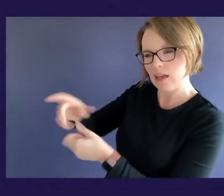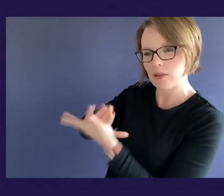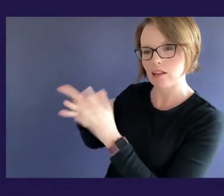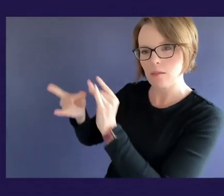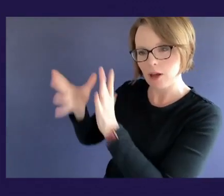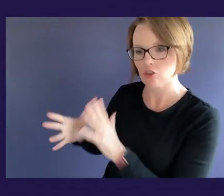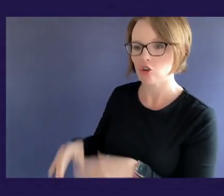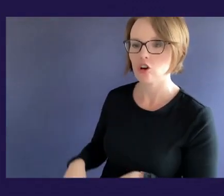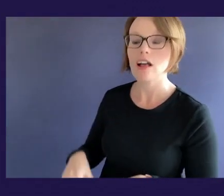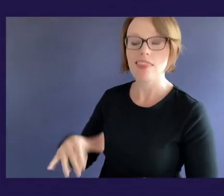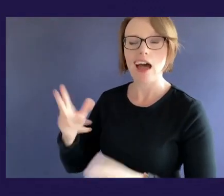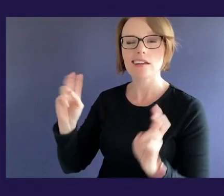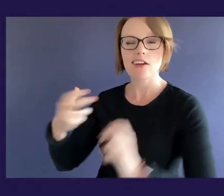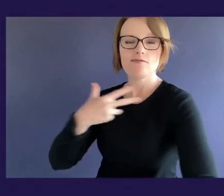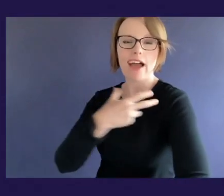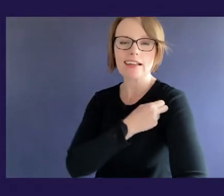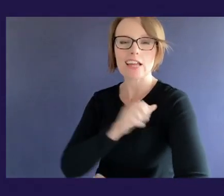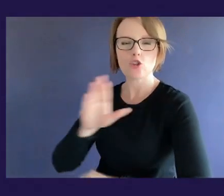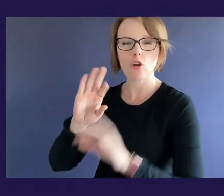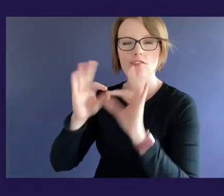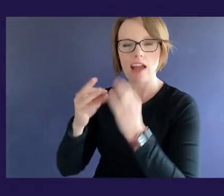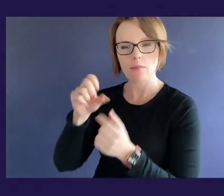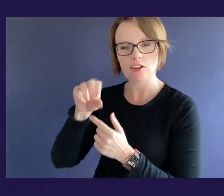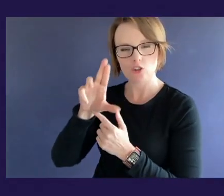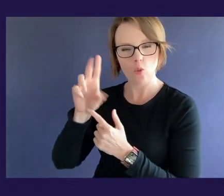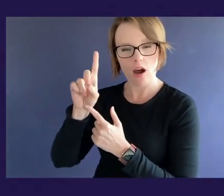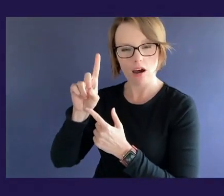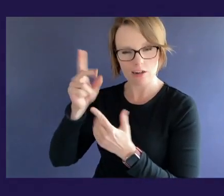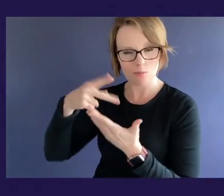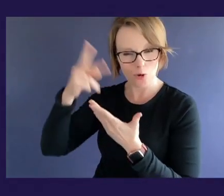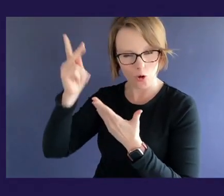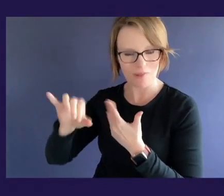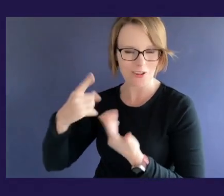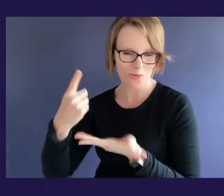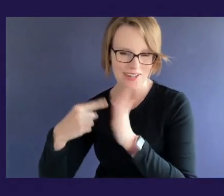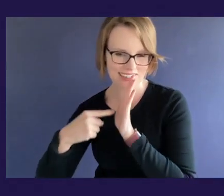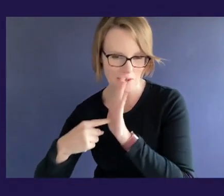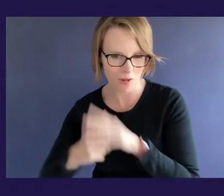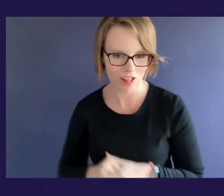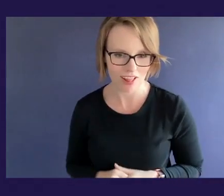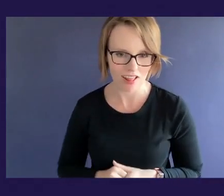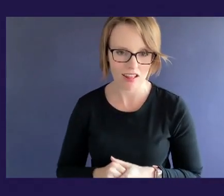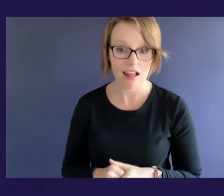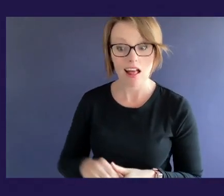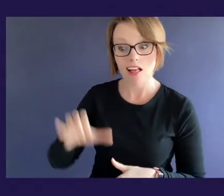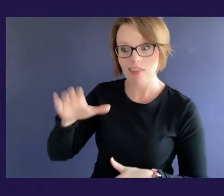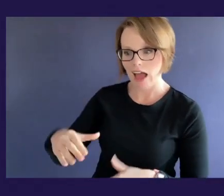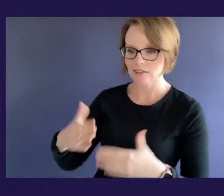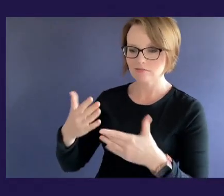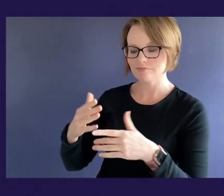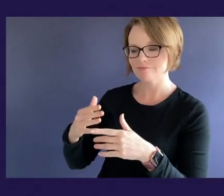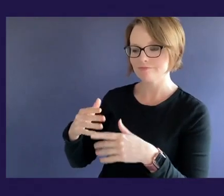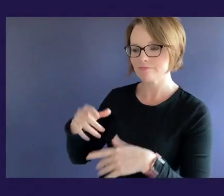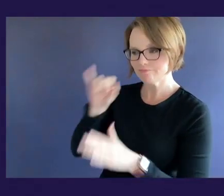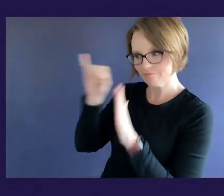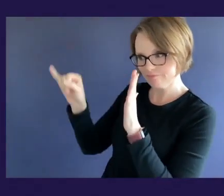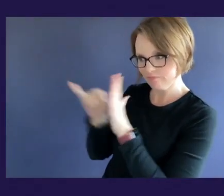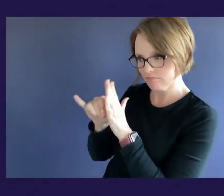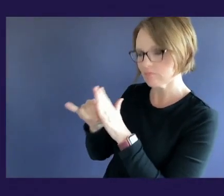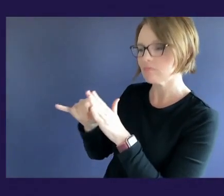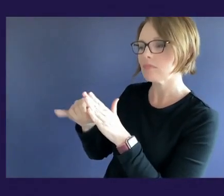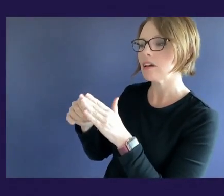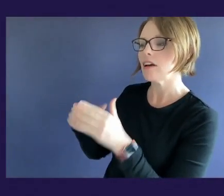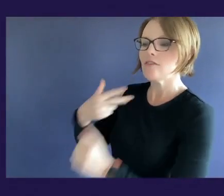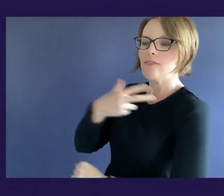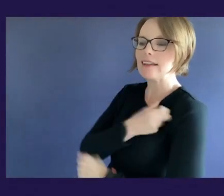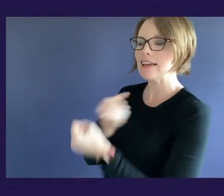program is an example of this. It essentially trains community vaccine advocates so